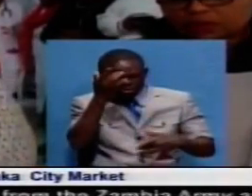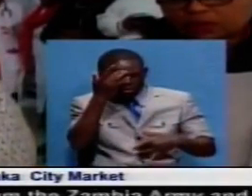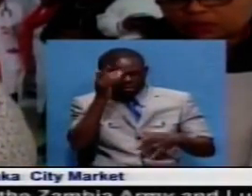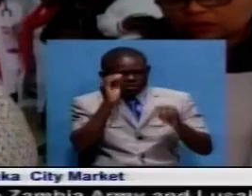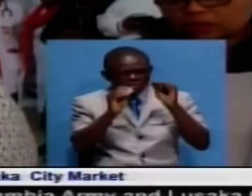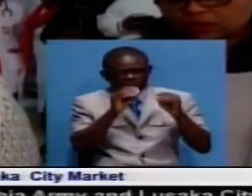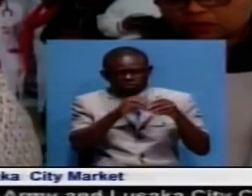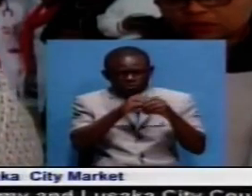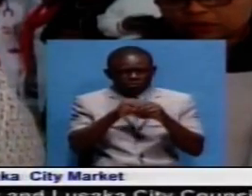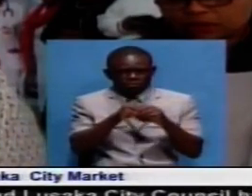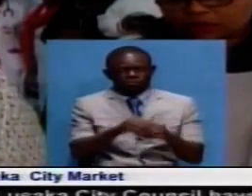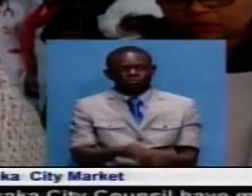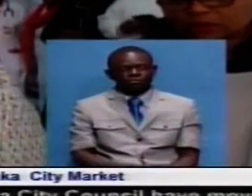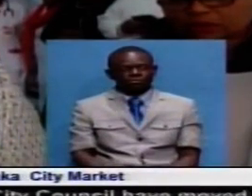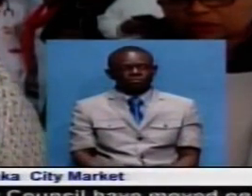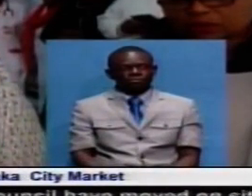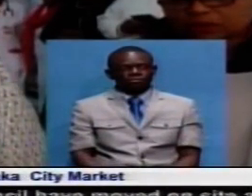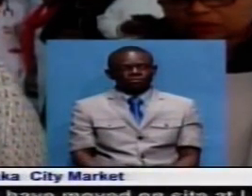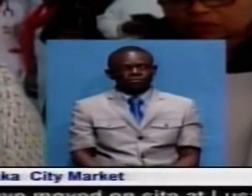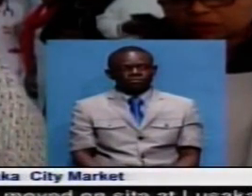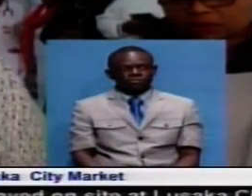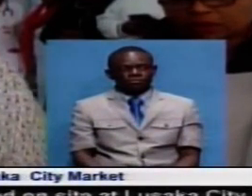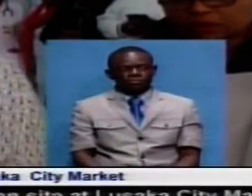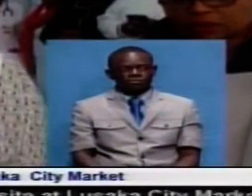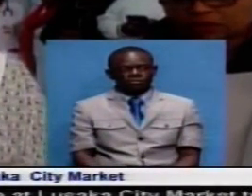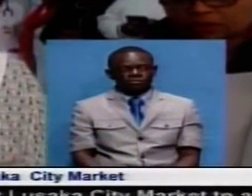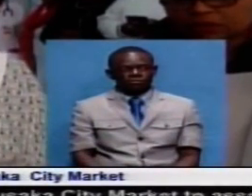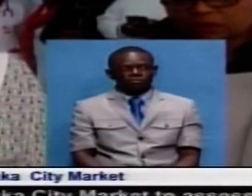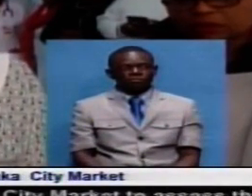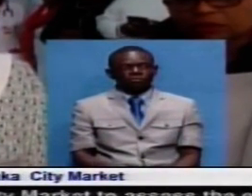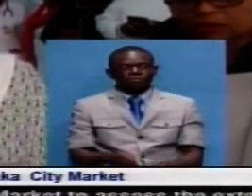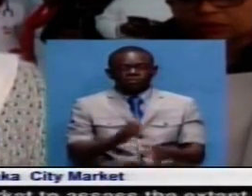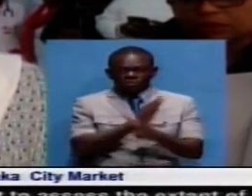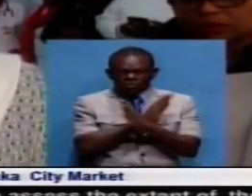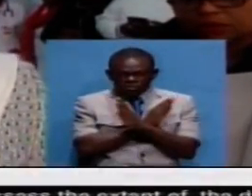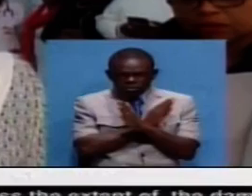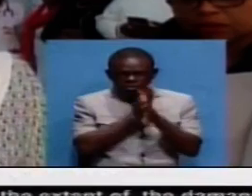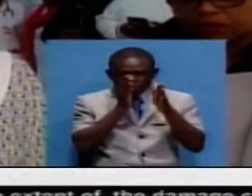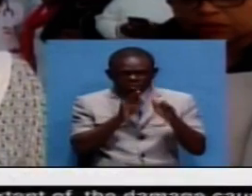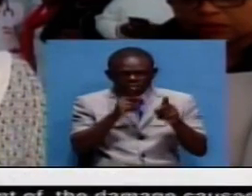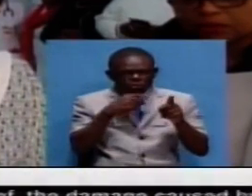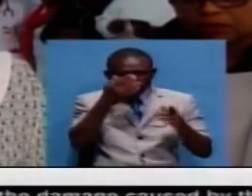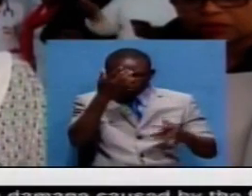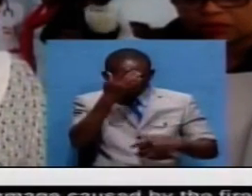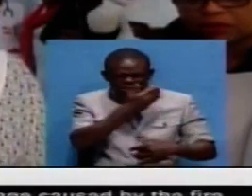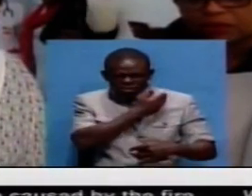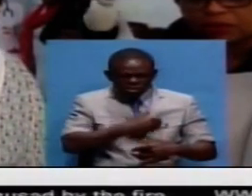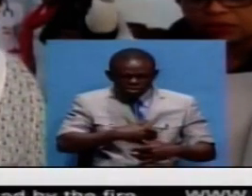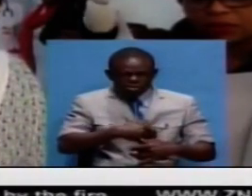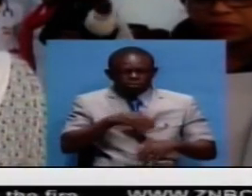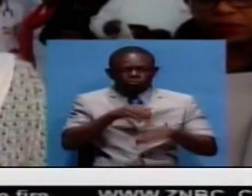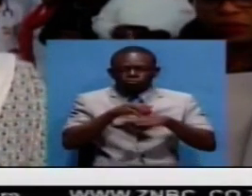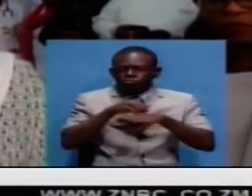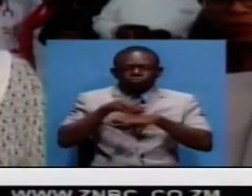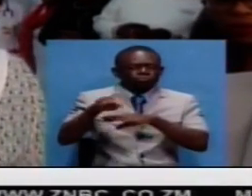express that they were not very keen to have patients being referred from Zambia to India. They would like to partner